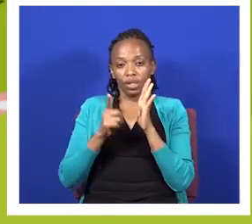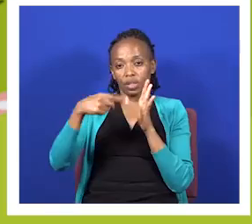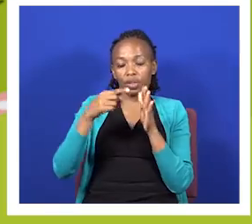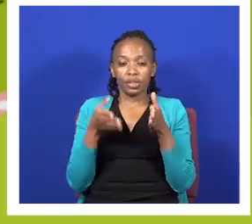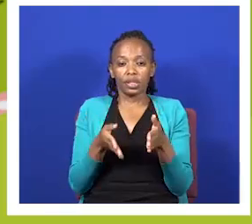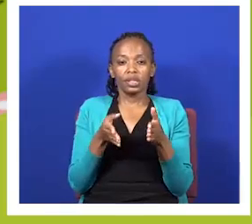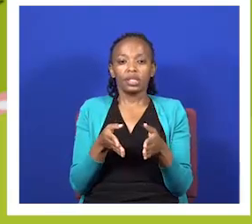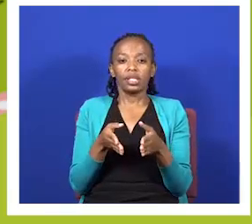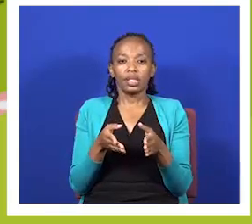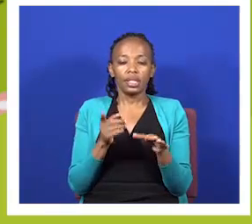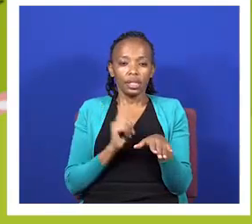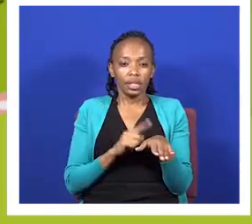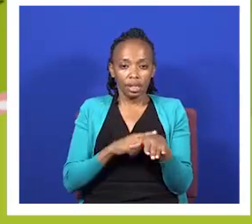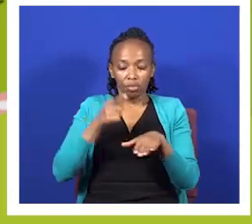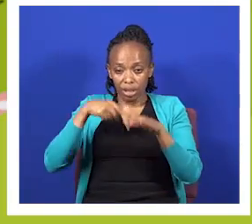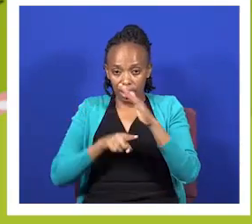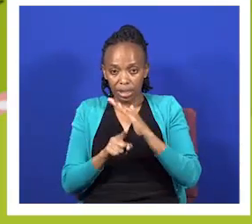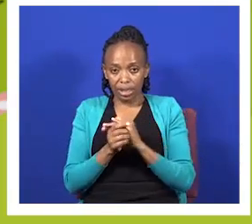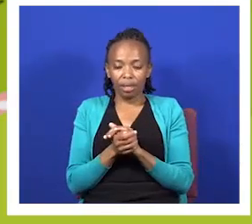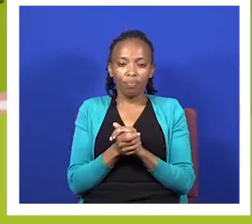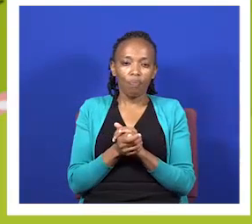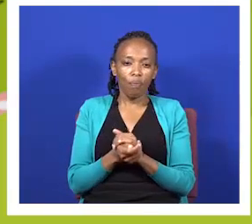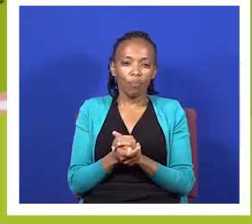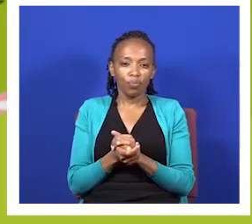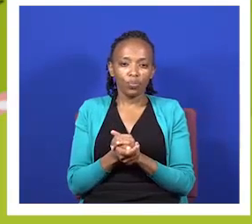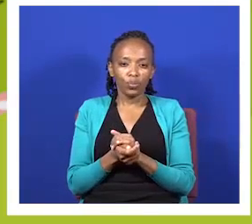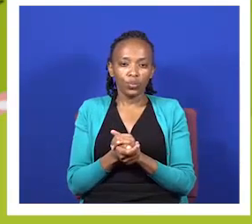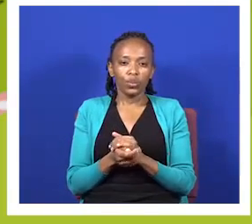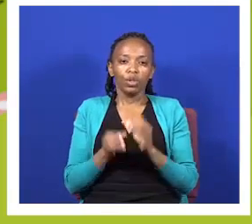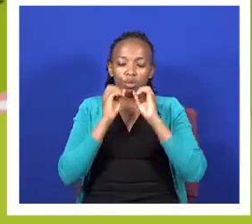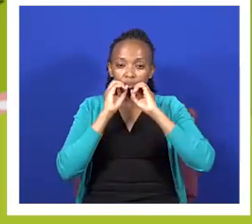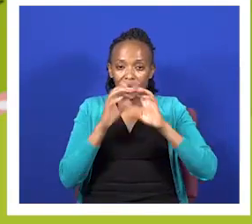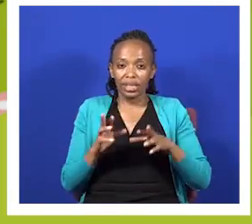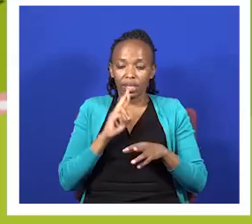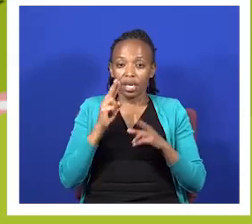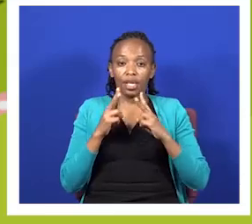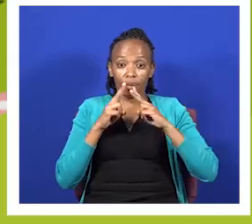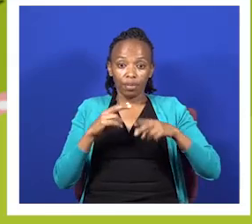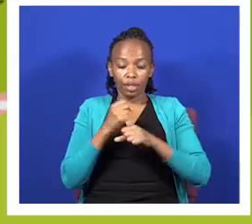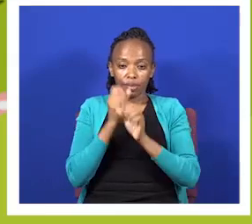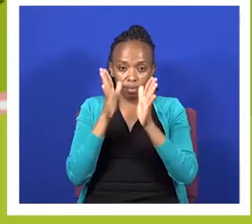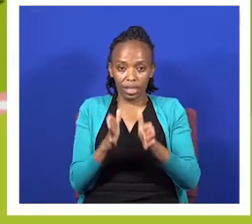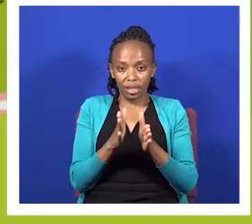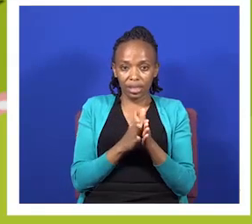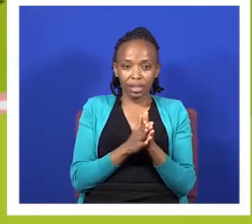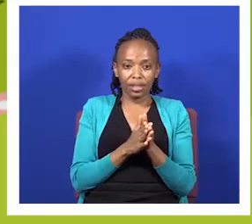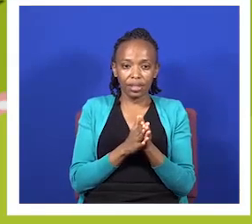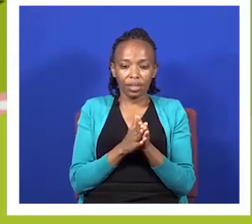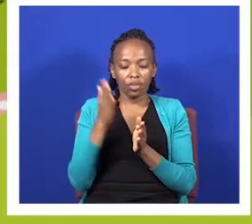lesson for today, as we go right into it, is blessed are the